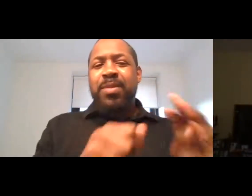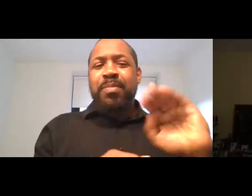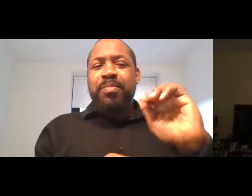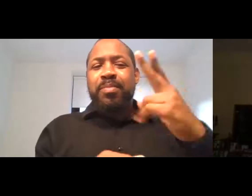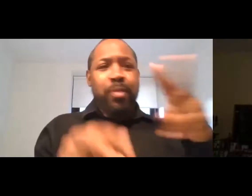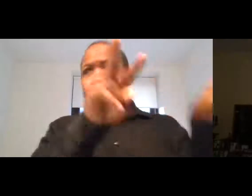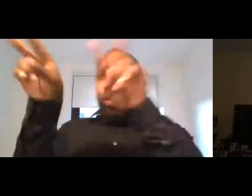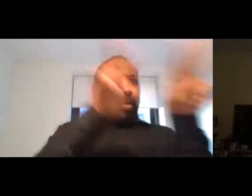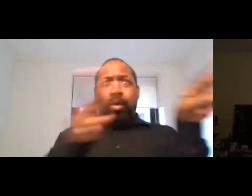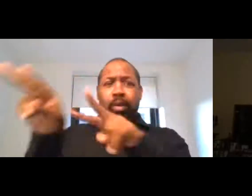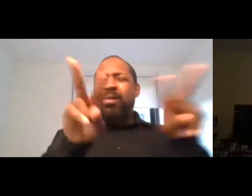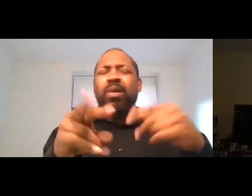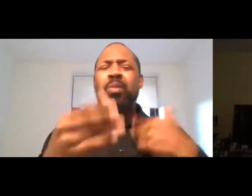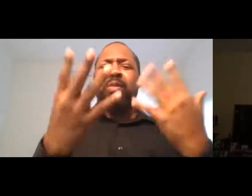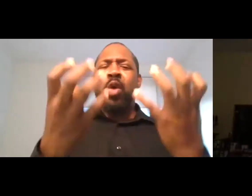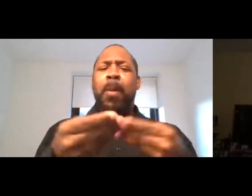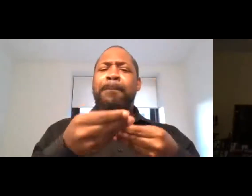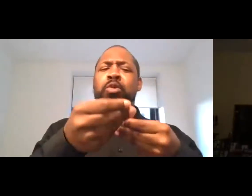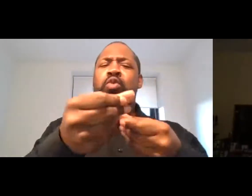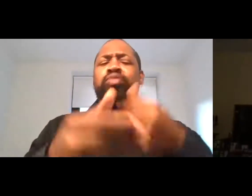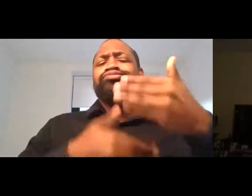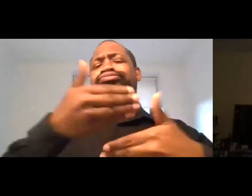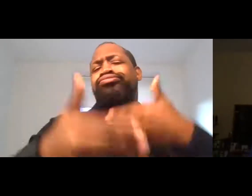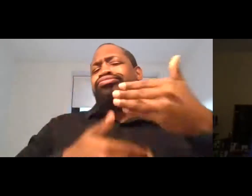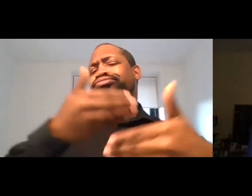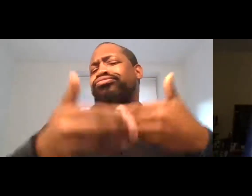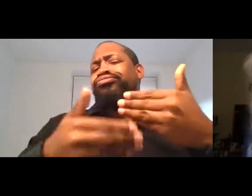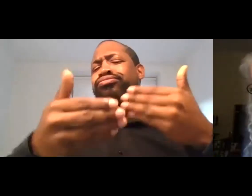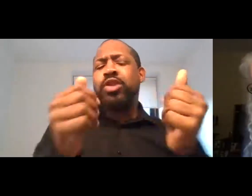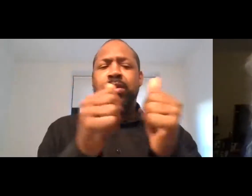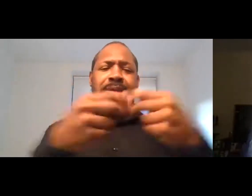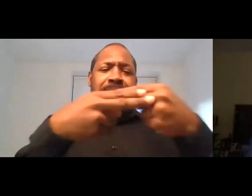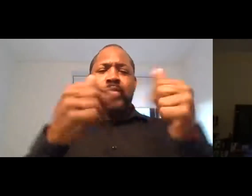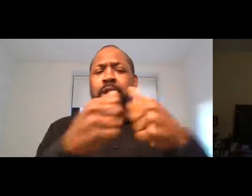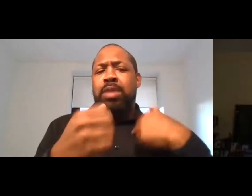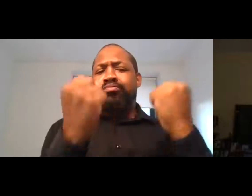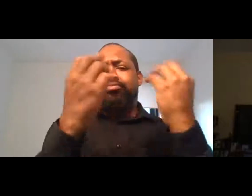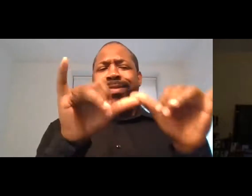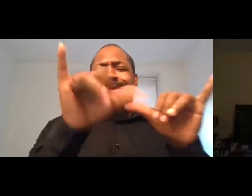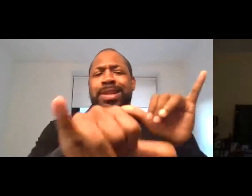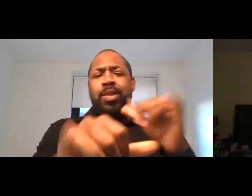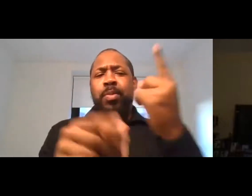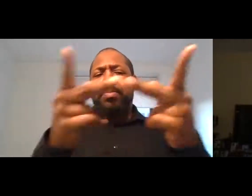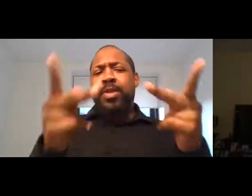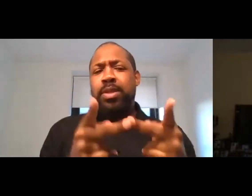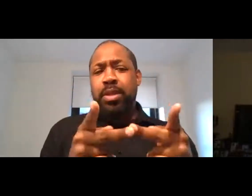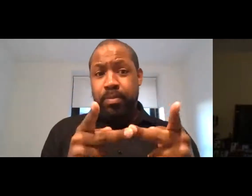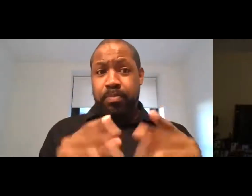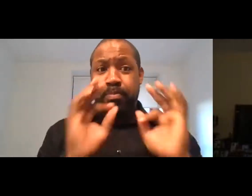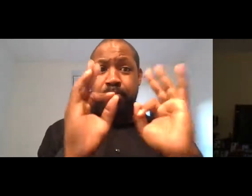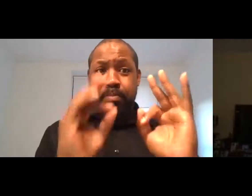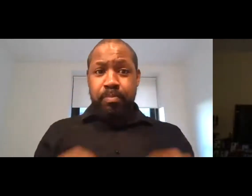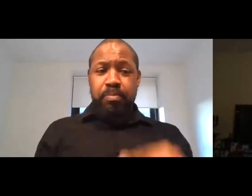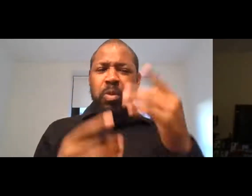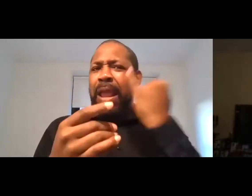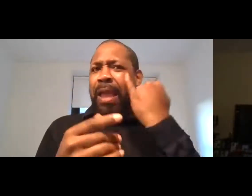the PowerPoints can be shown in sequence and we're not having to look around to see who's signing and where the PowerPoint slide is showing.